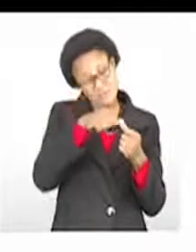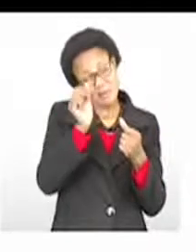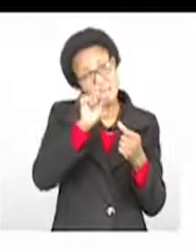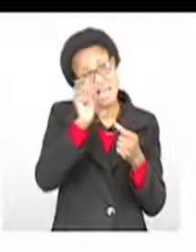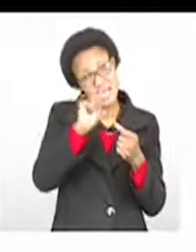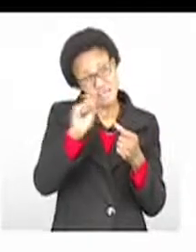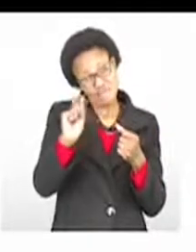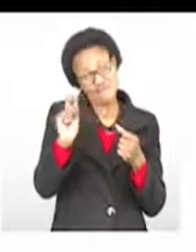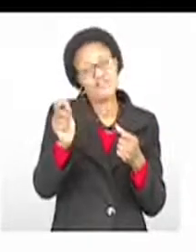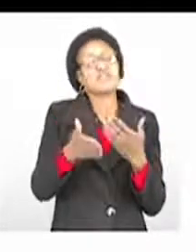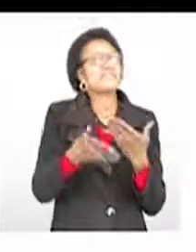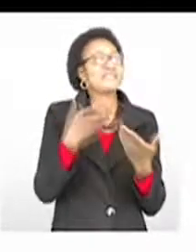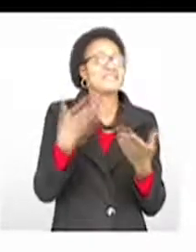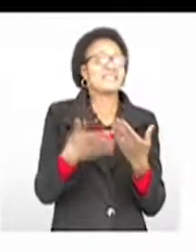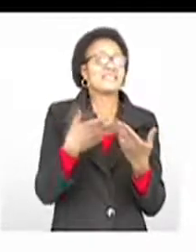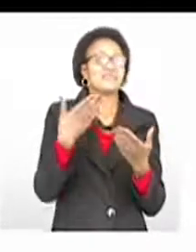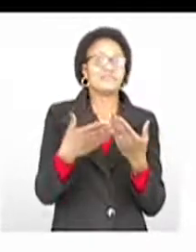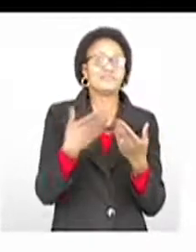a